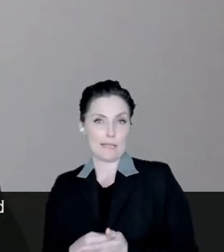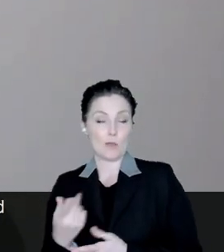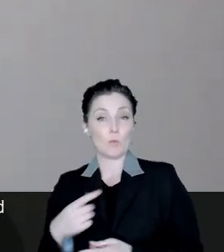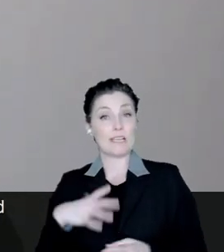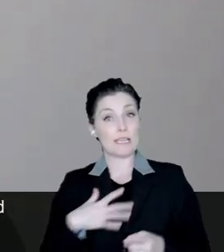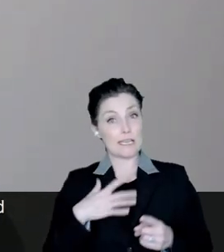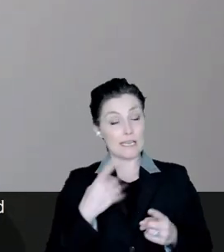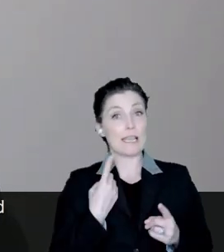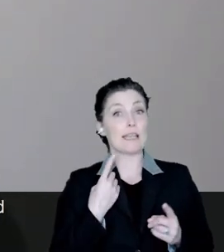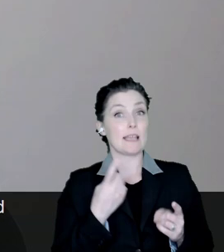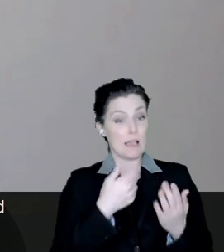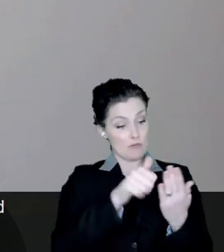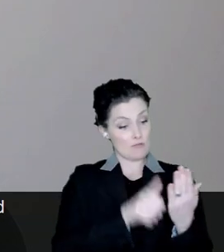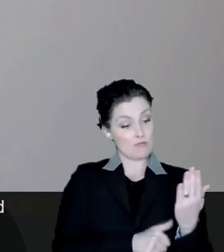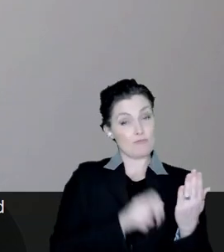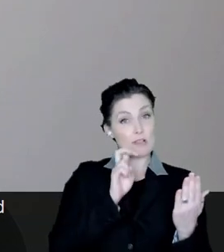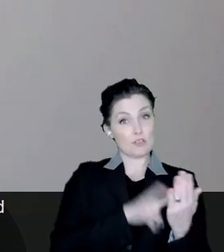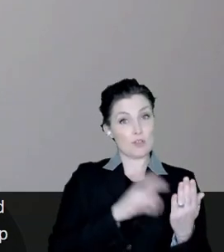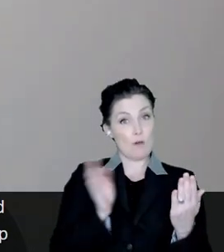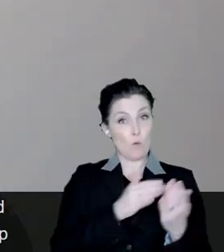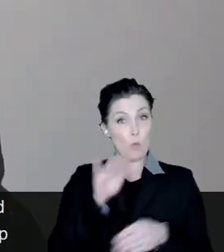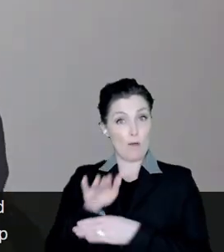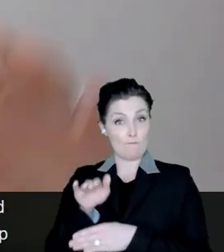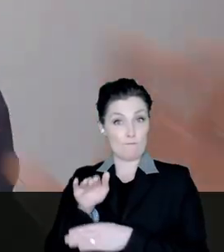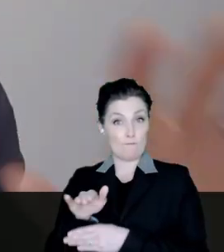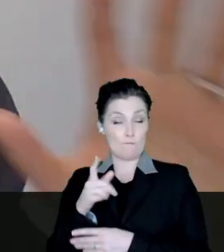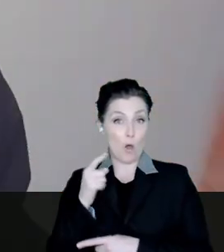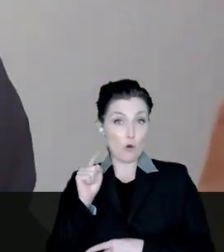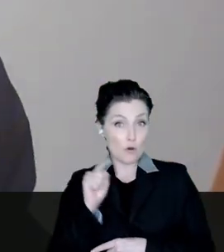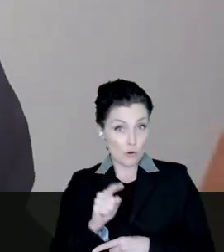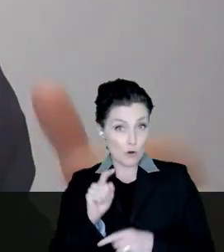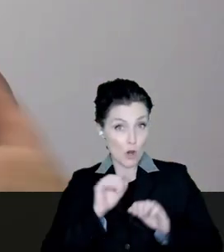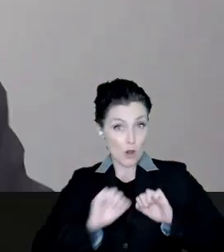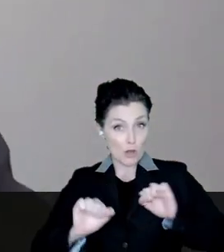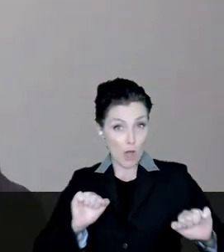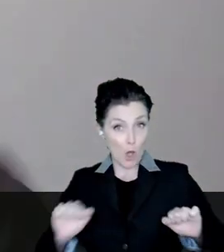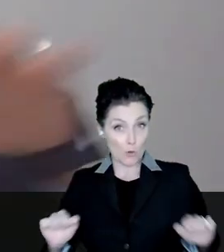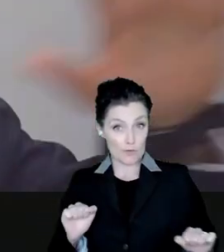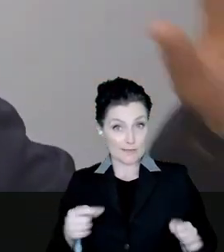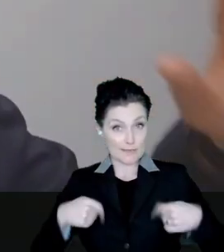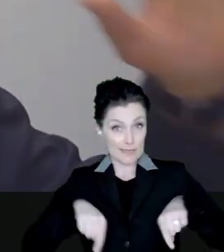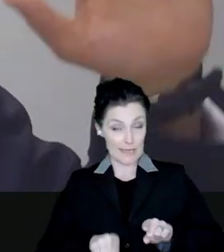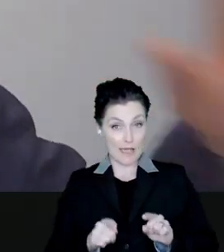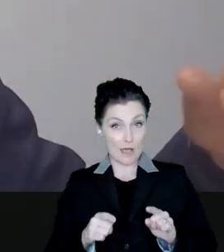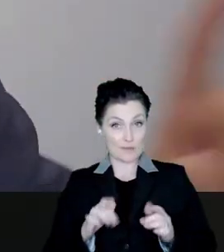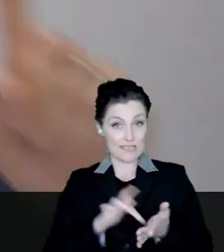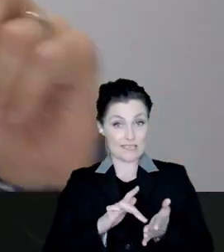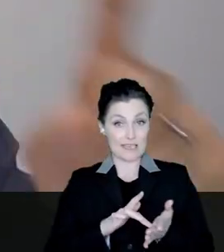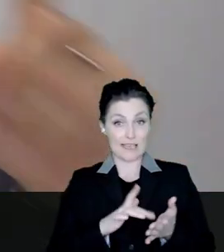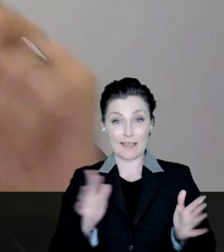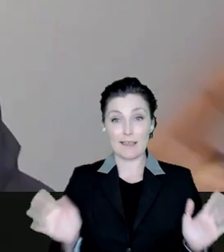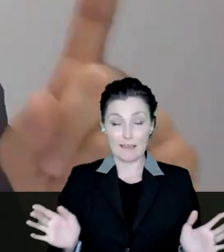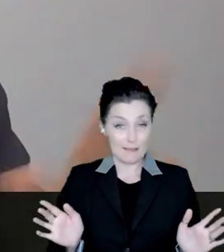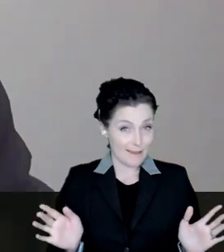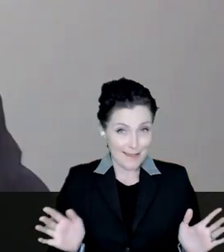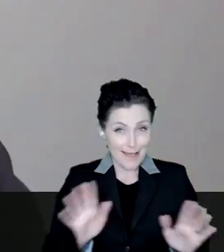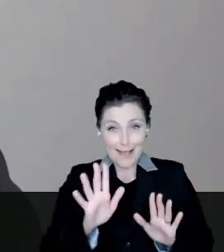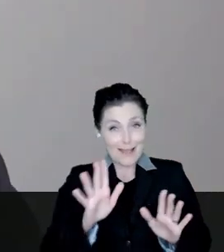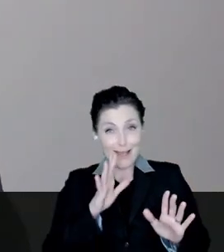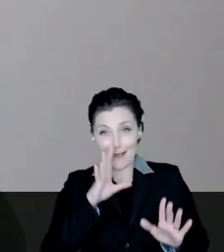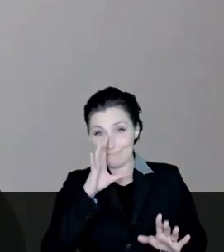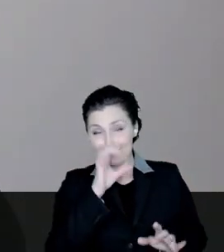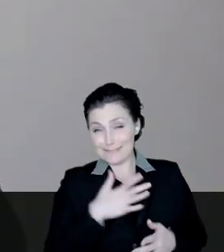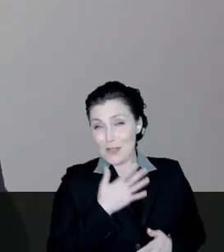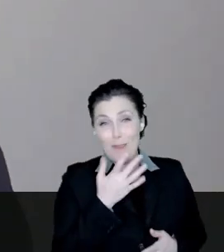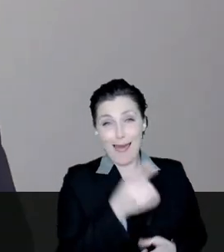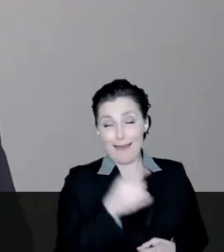those foreign owners who own properties in our capital city. I have nothing against foreigners. Some of my best friends and family are foreigners. What I don't want them to do is to